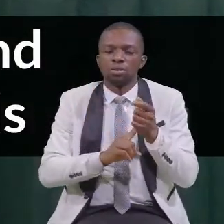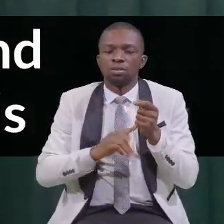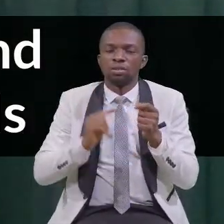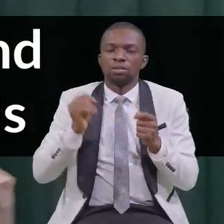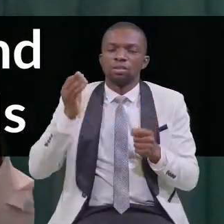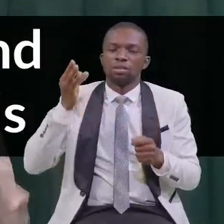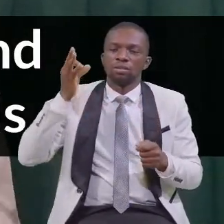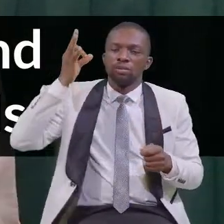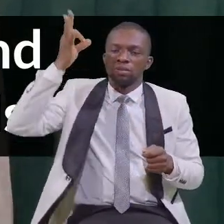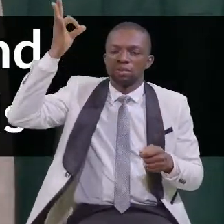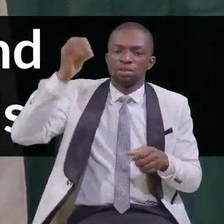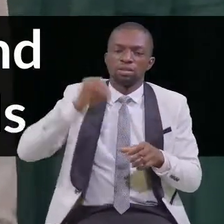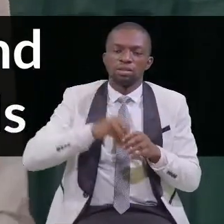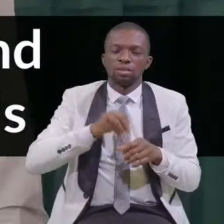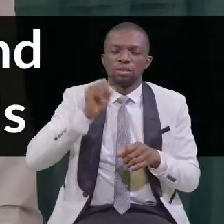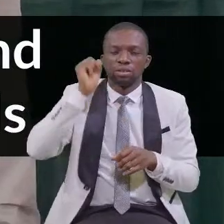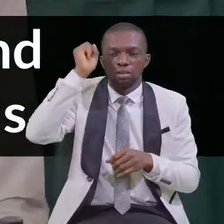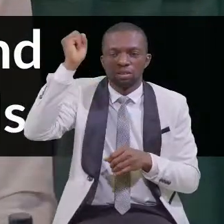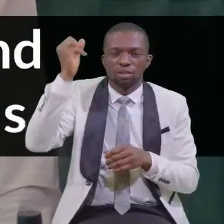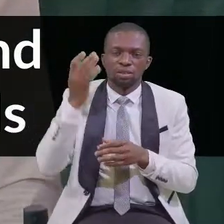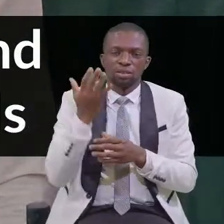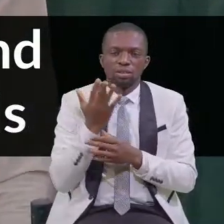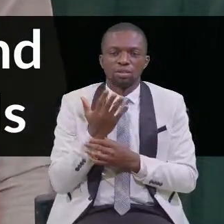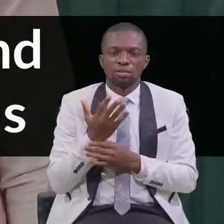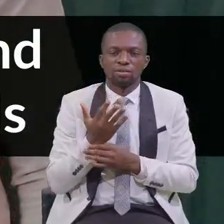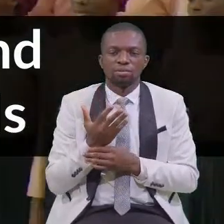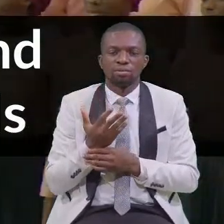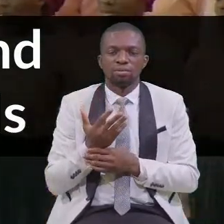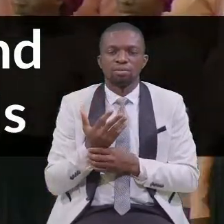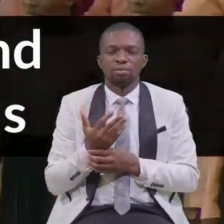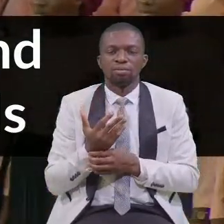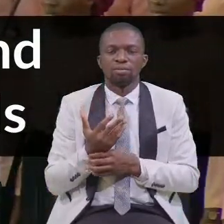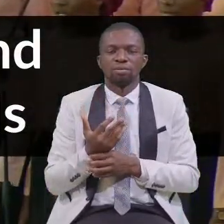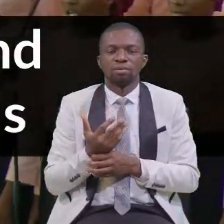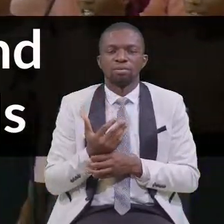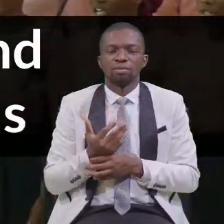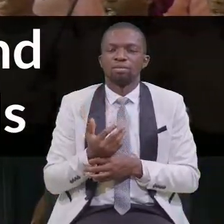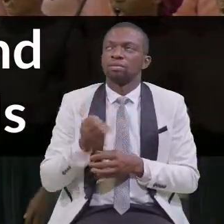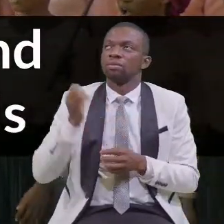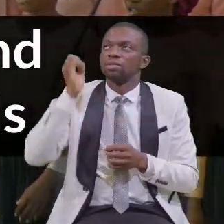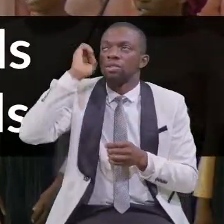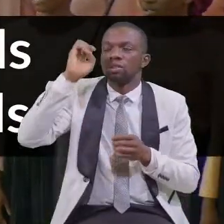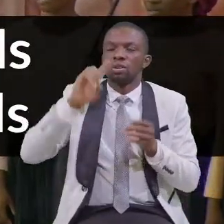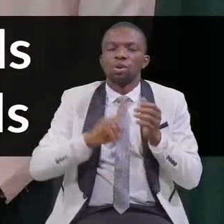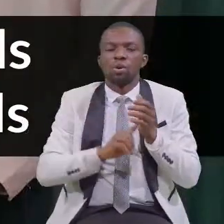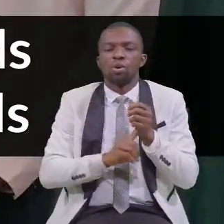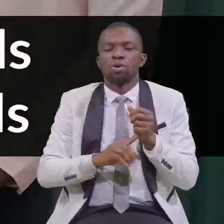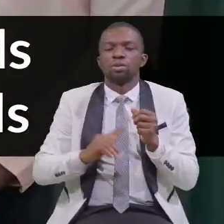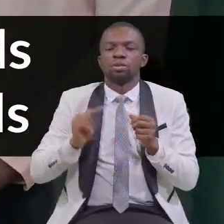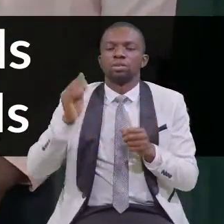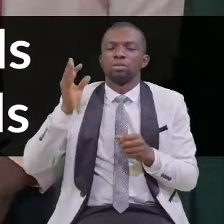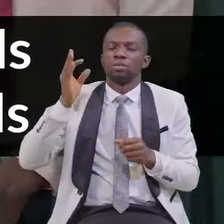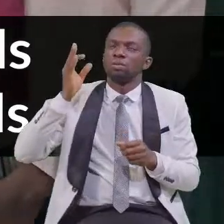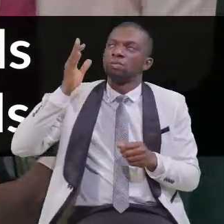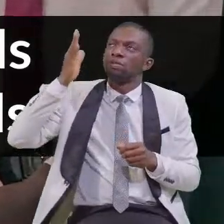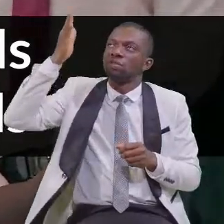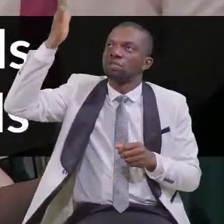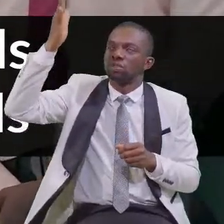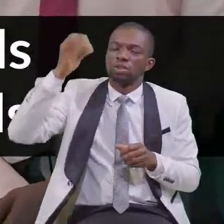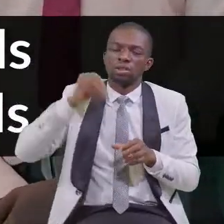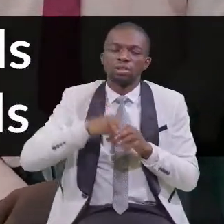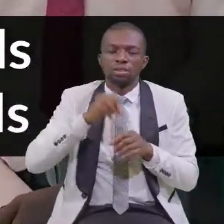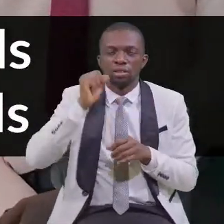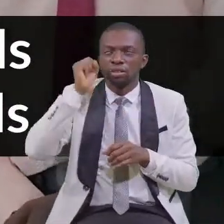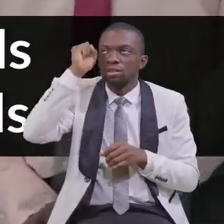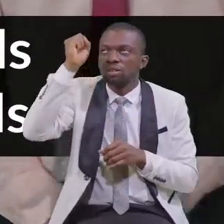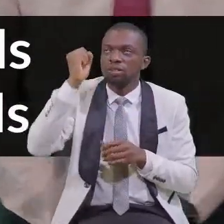the future in his hands. Oh, he holds the future in his